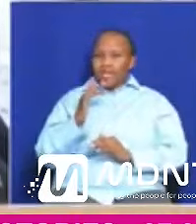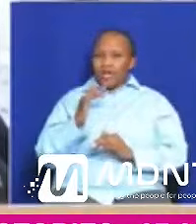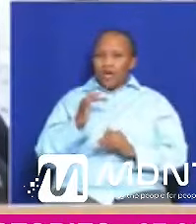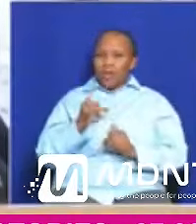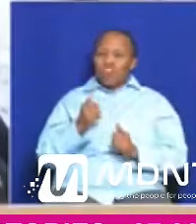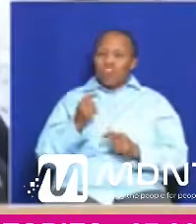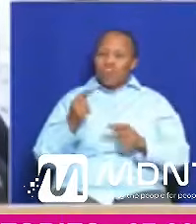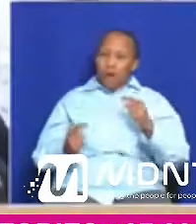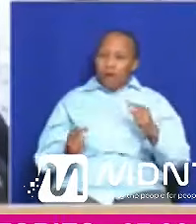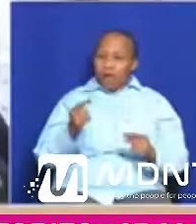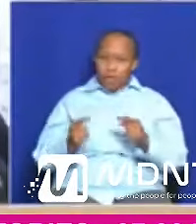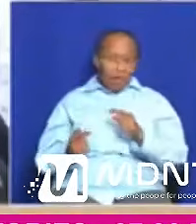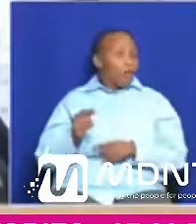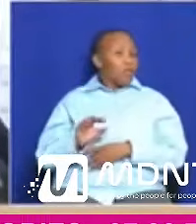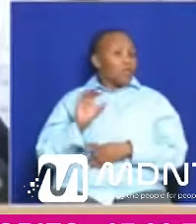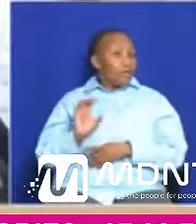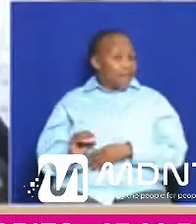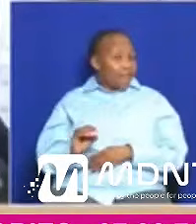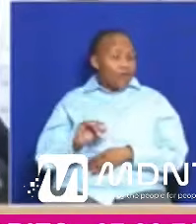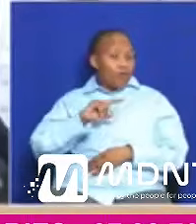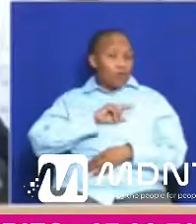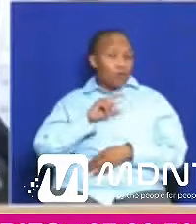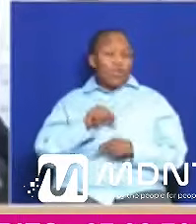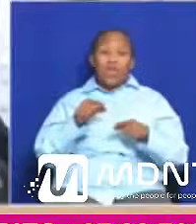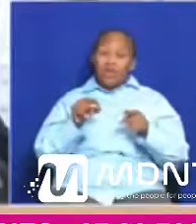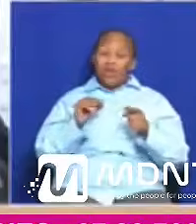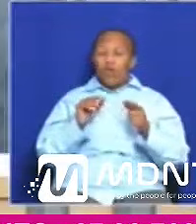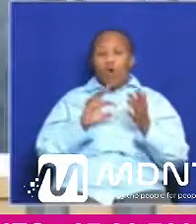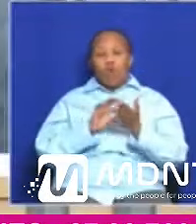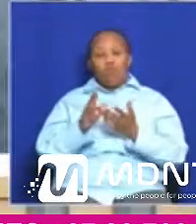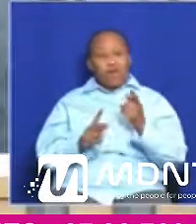to a threat for termination of a contract. That's all it is.